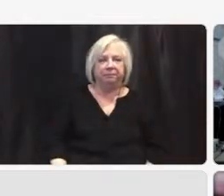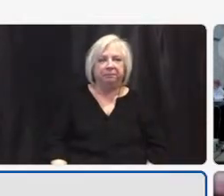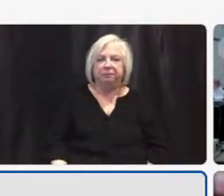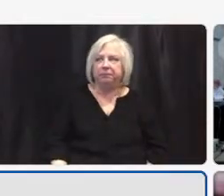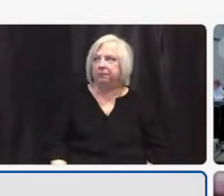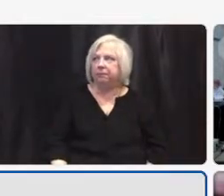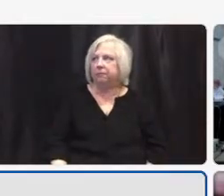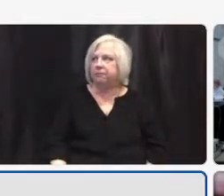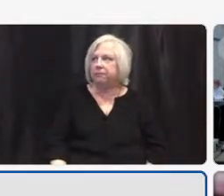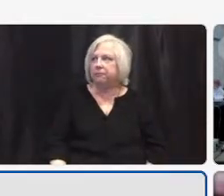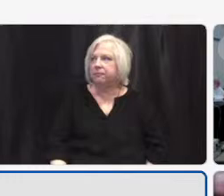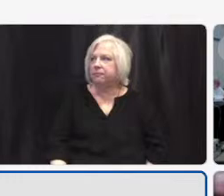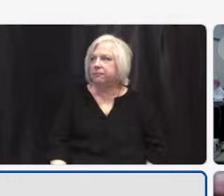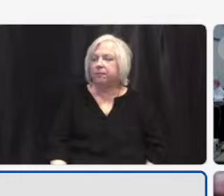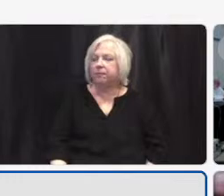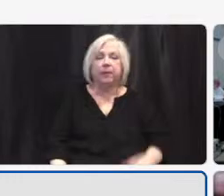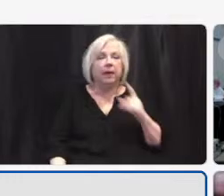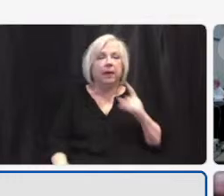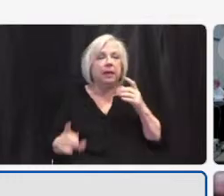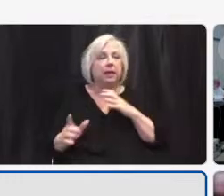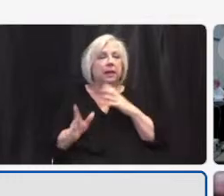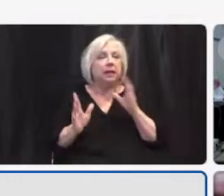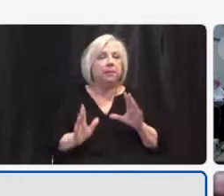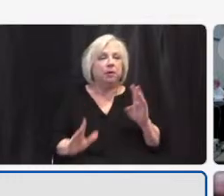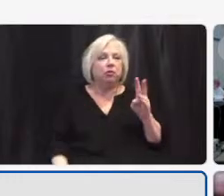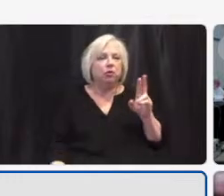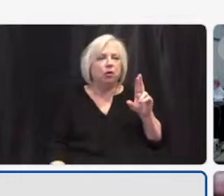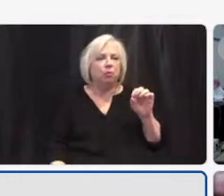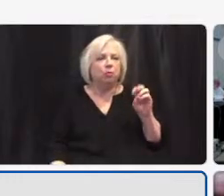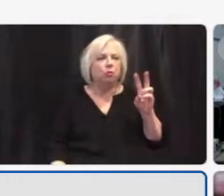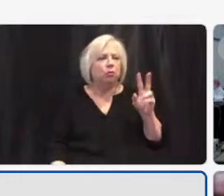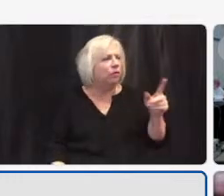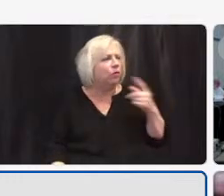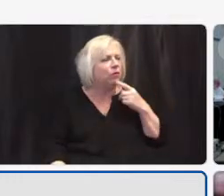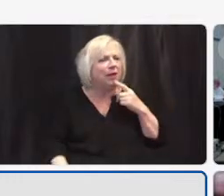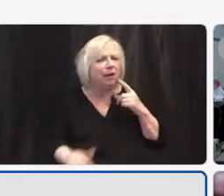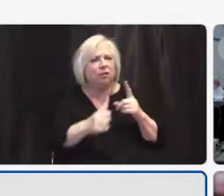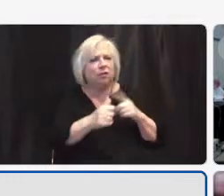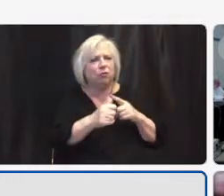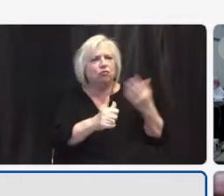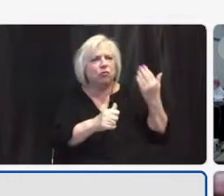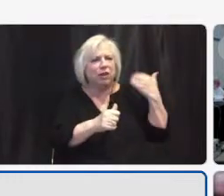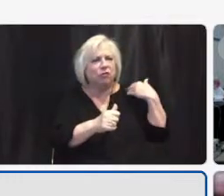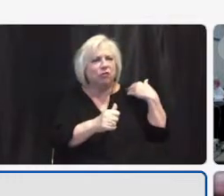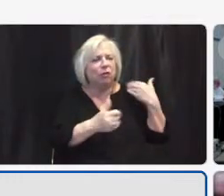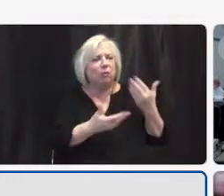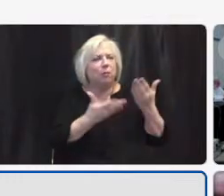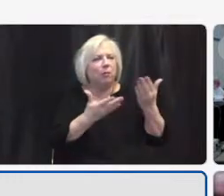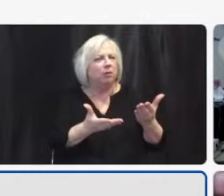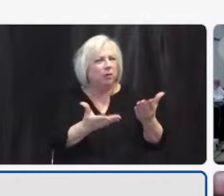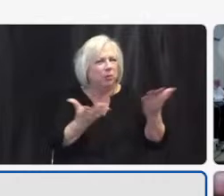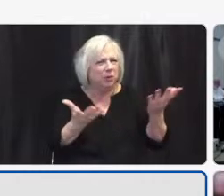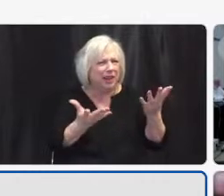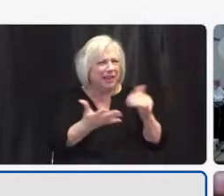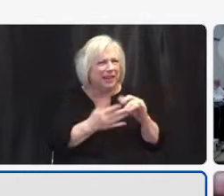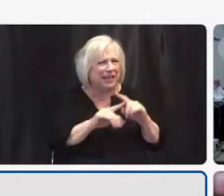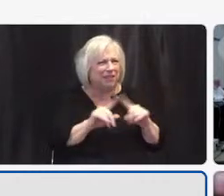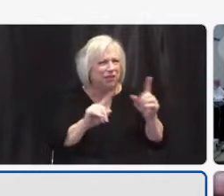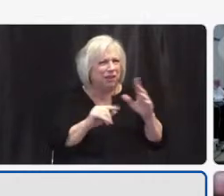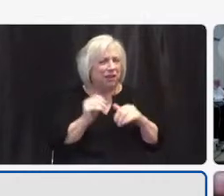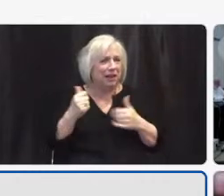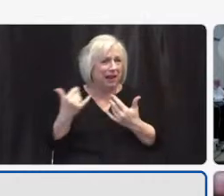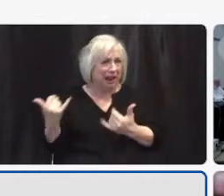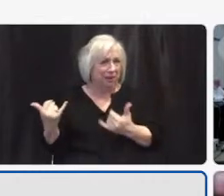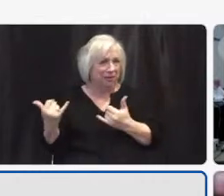This is Commissioner Brown. You said your original proposal Was that different than what you're proposing